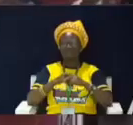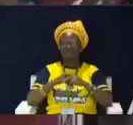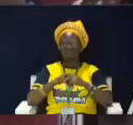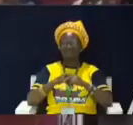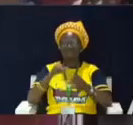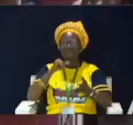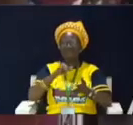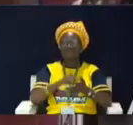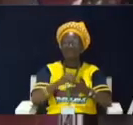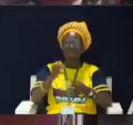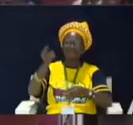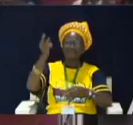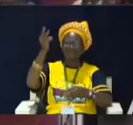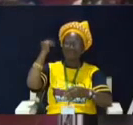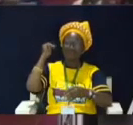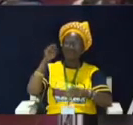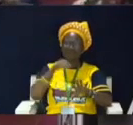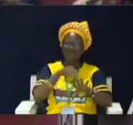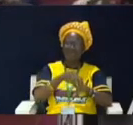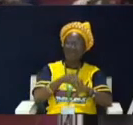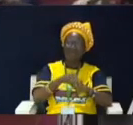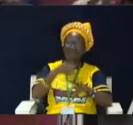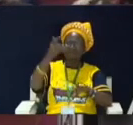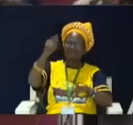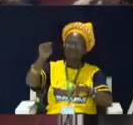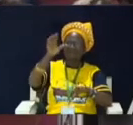It was at the cross